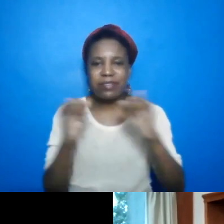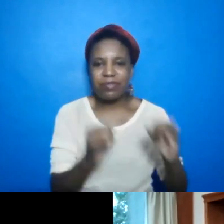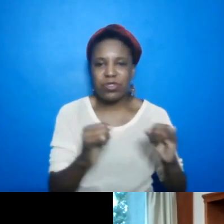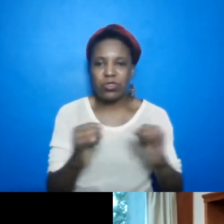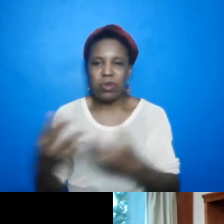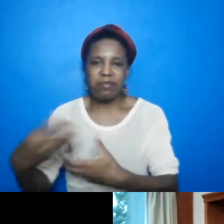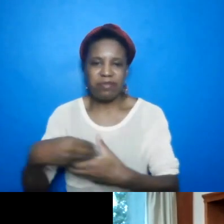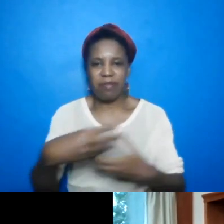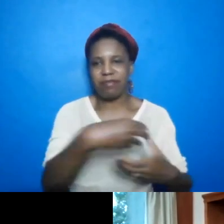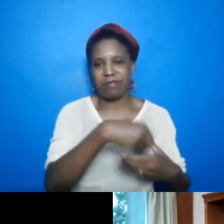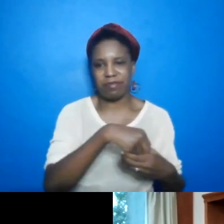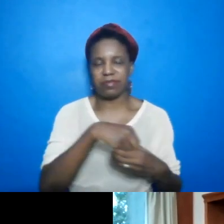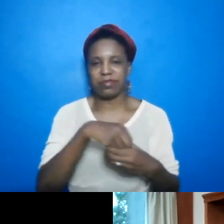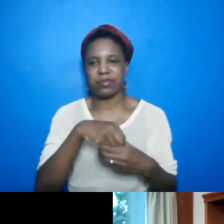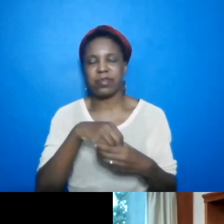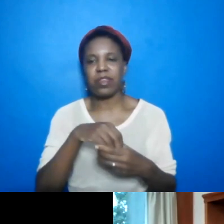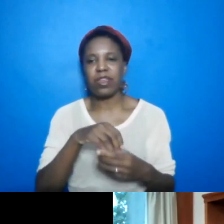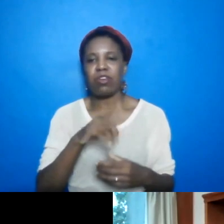addressing the epicenter